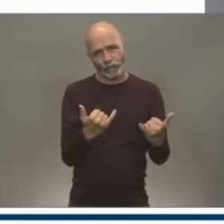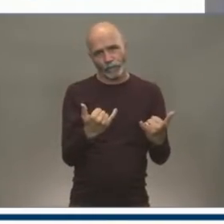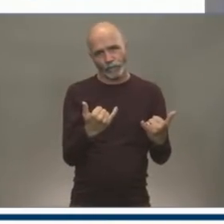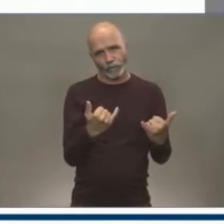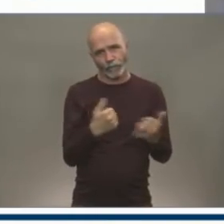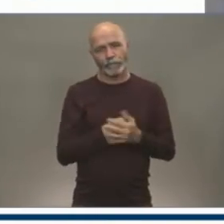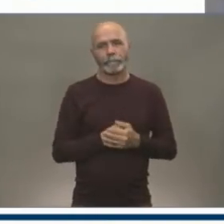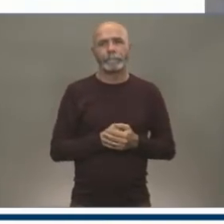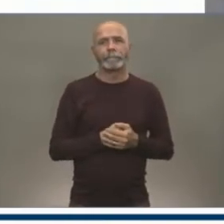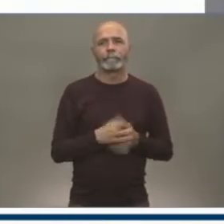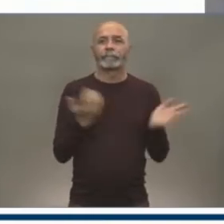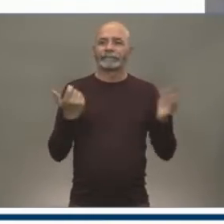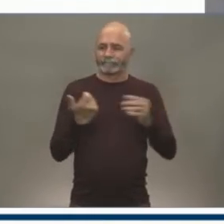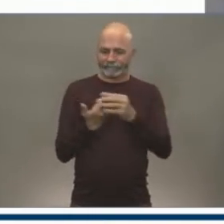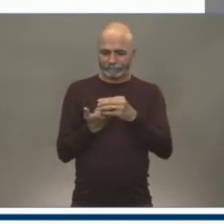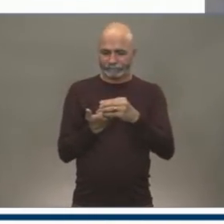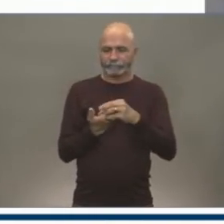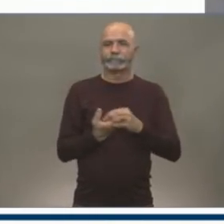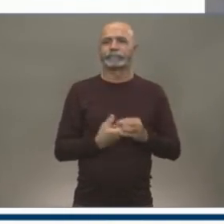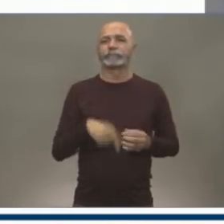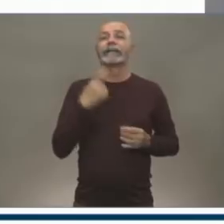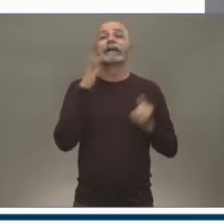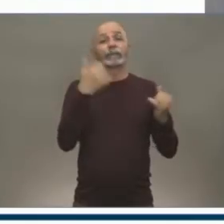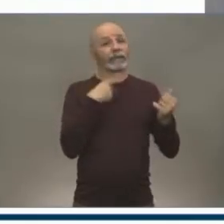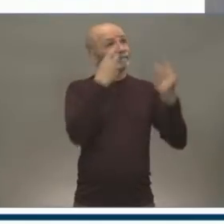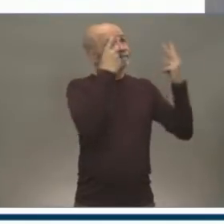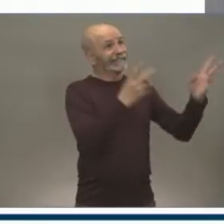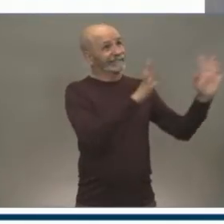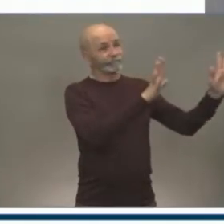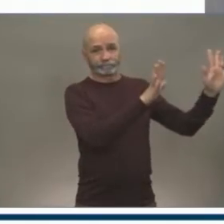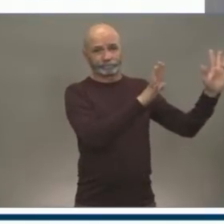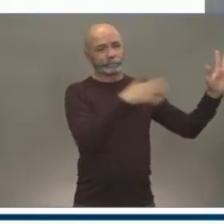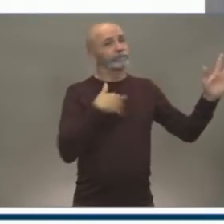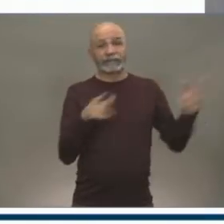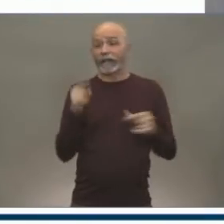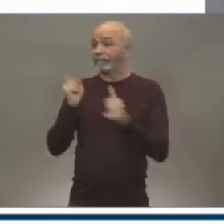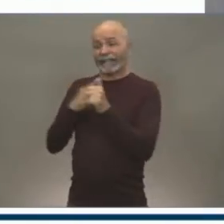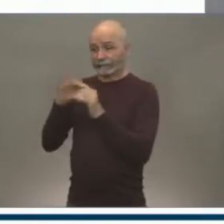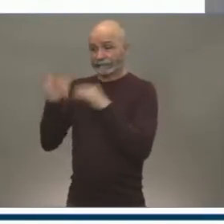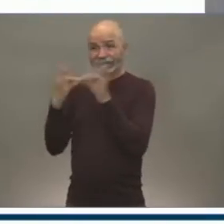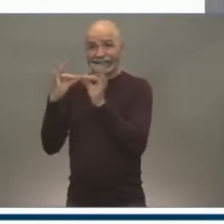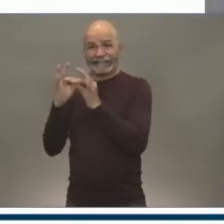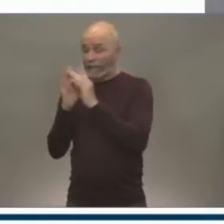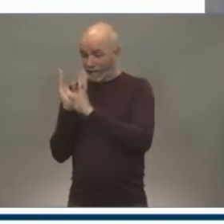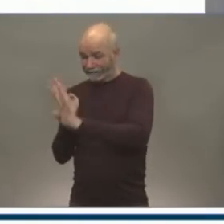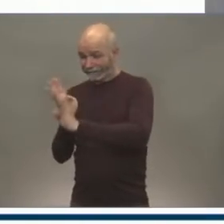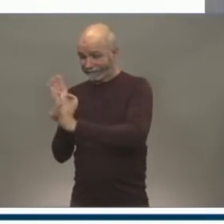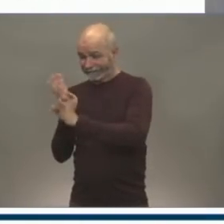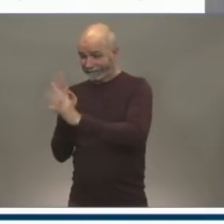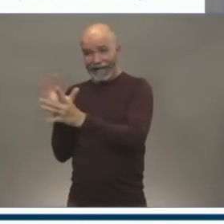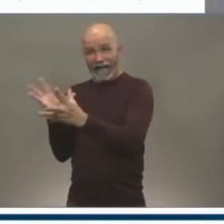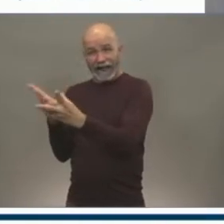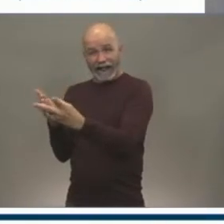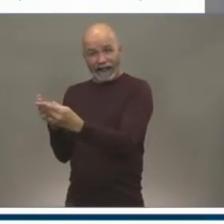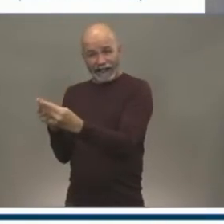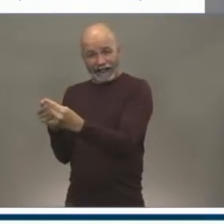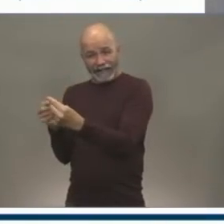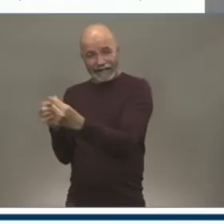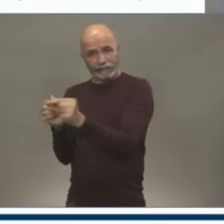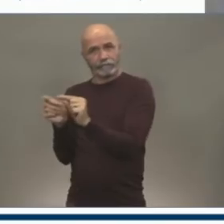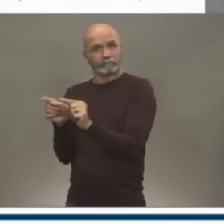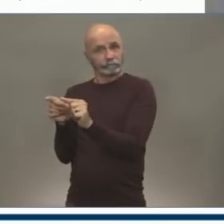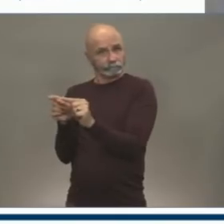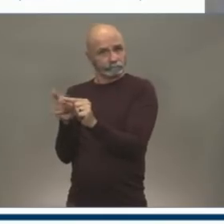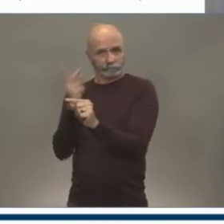the model that we're seeing around the rapid testing piece here currently today in Nova Scotia would have to be definitely part of